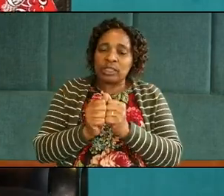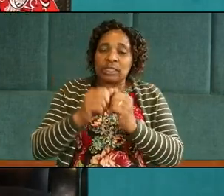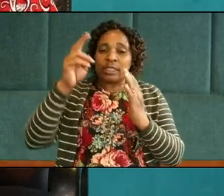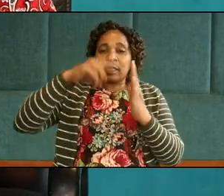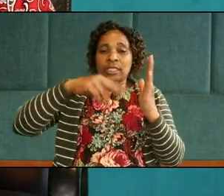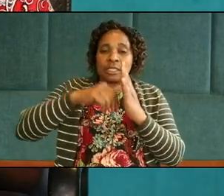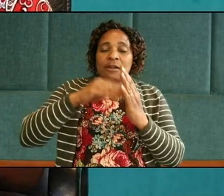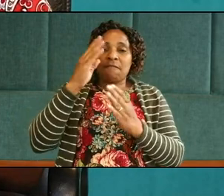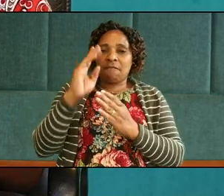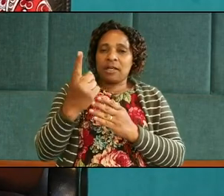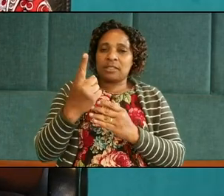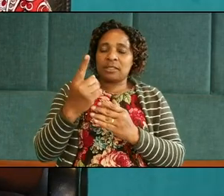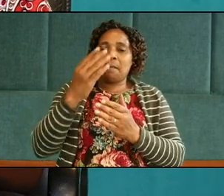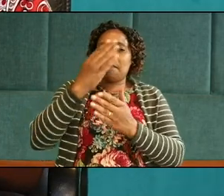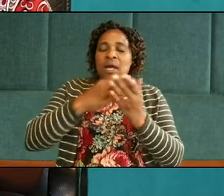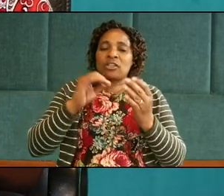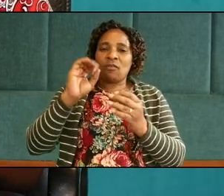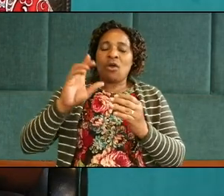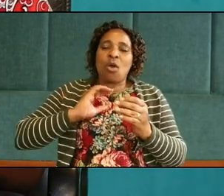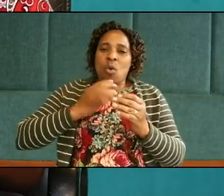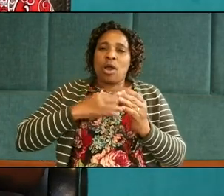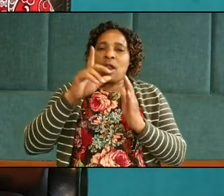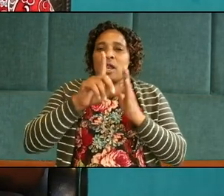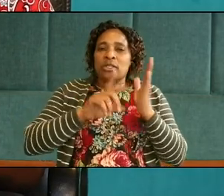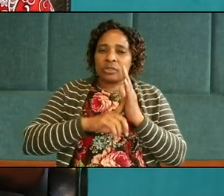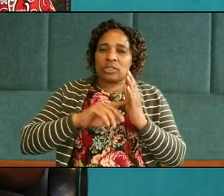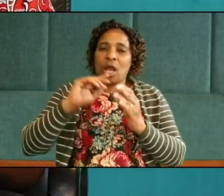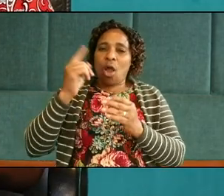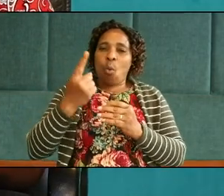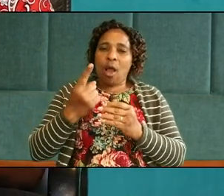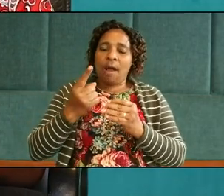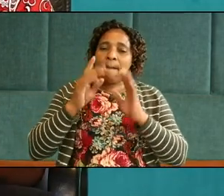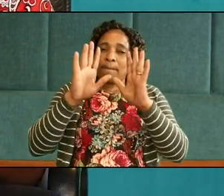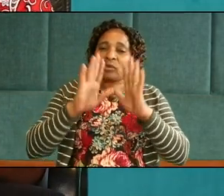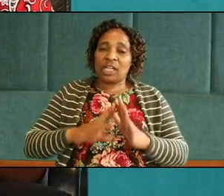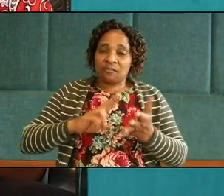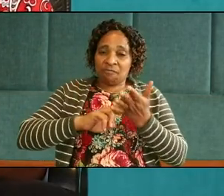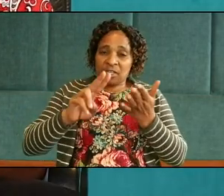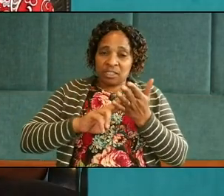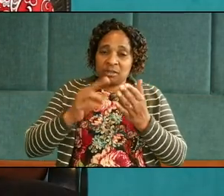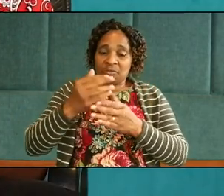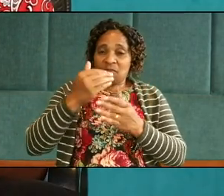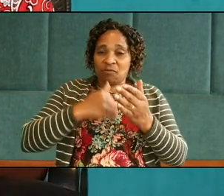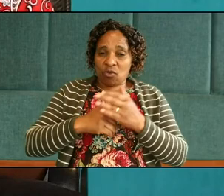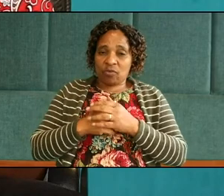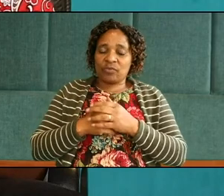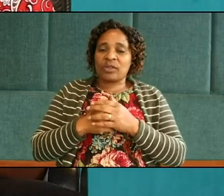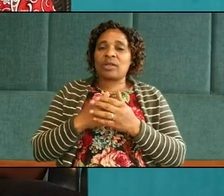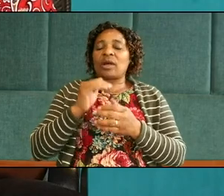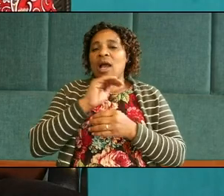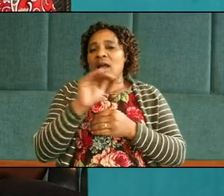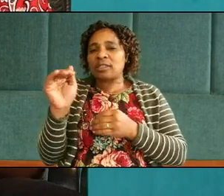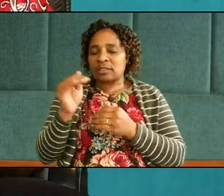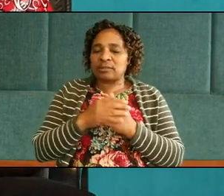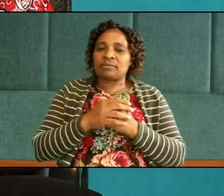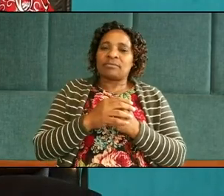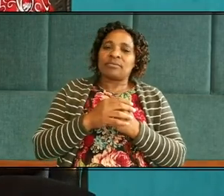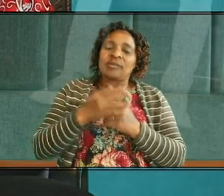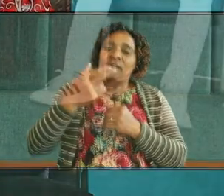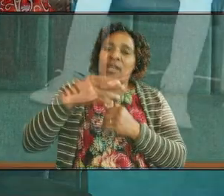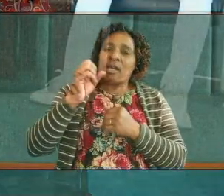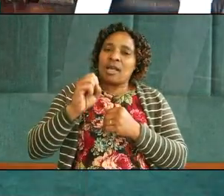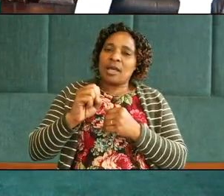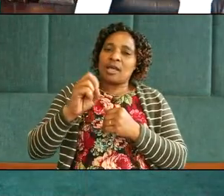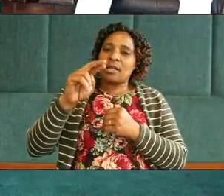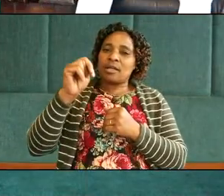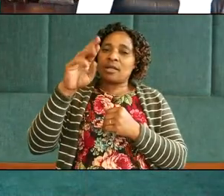the first part of our lesson, just our key text. Even before we get into it, perhaps I could ask Henry if you could